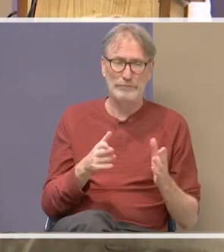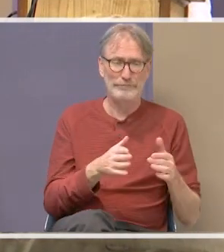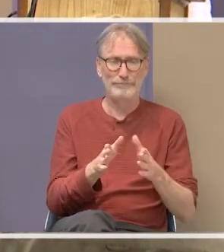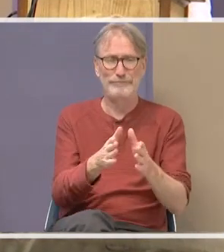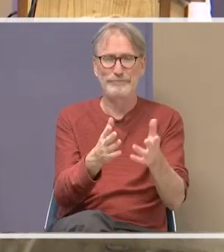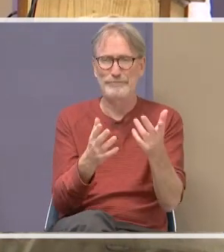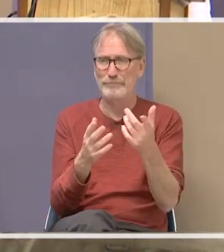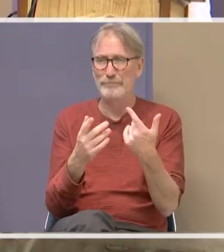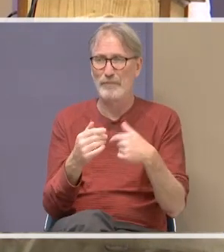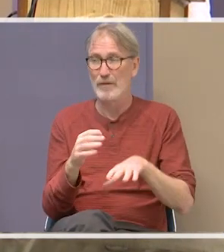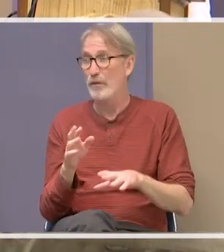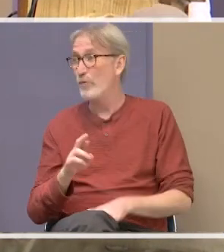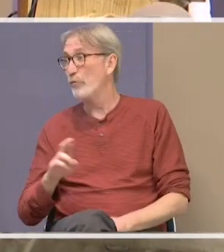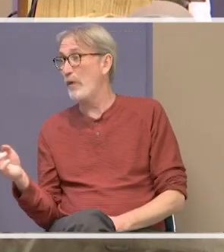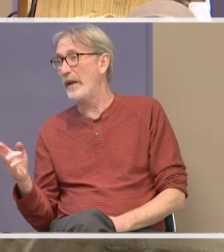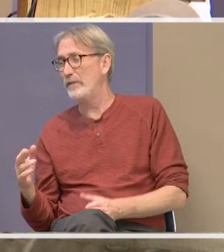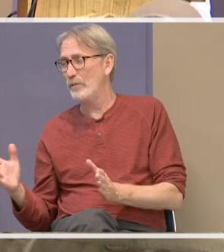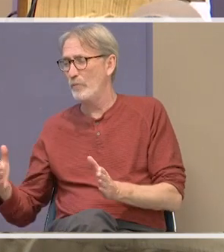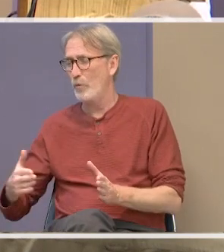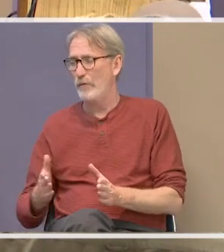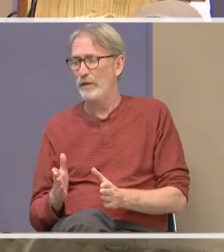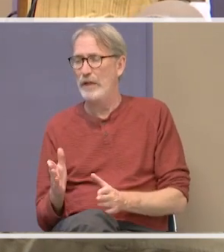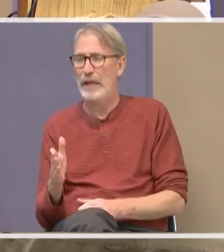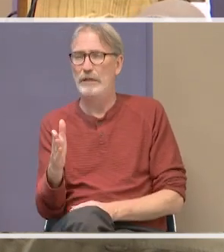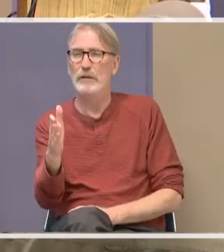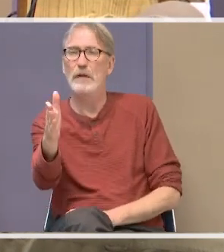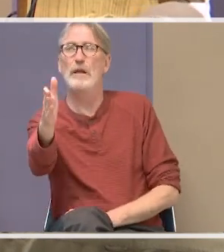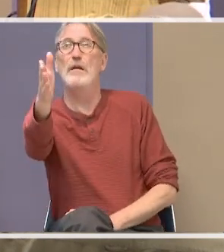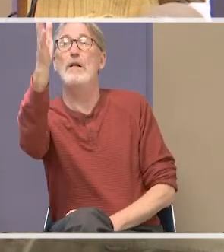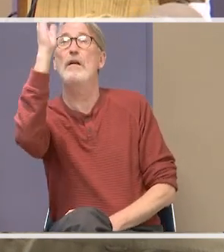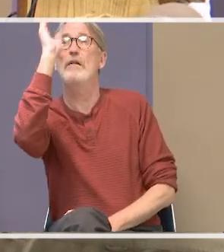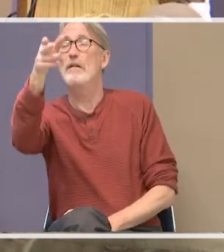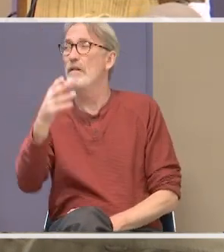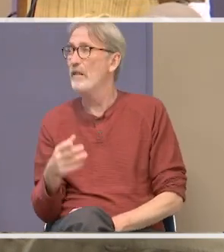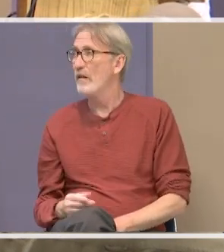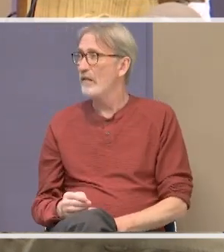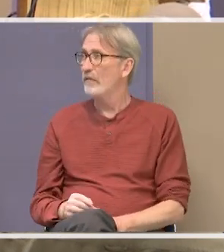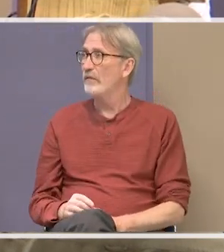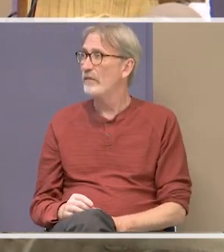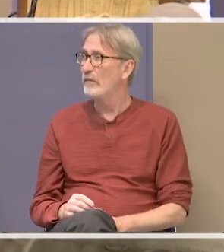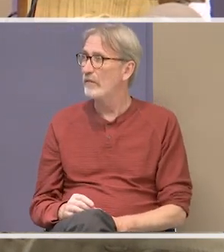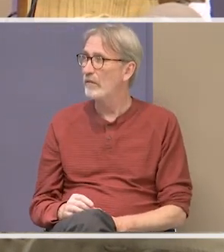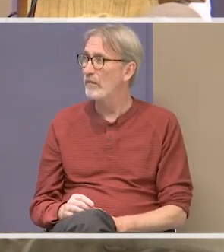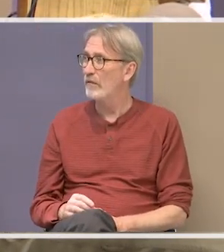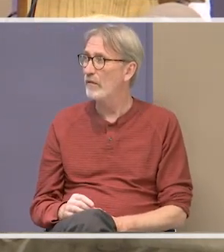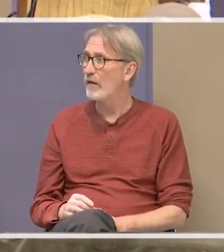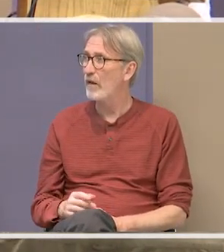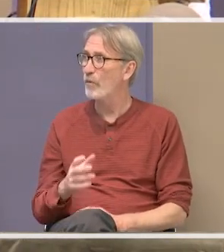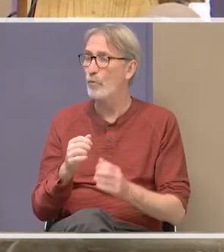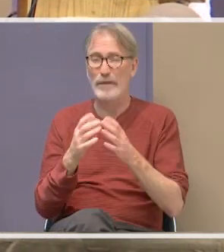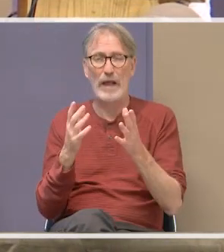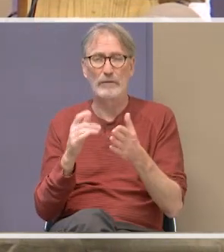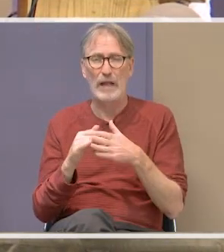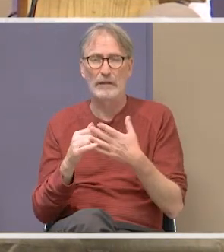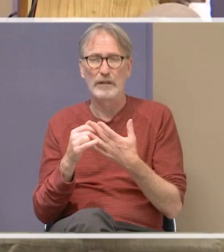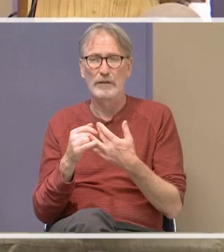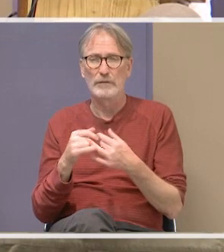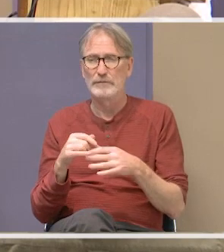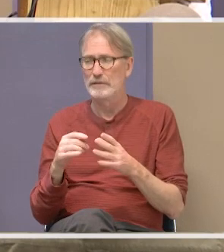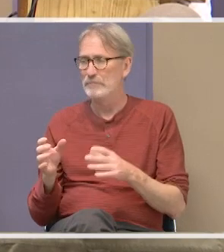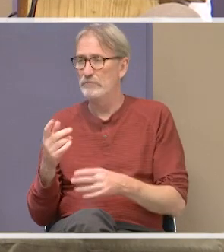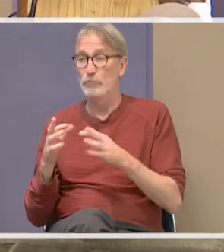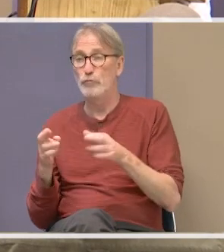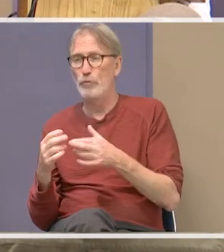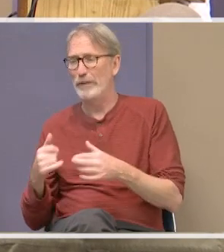moving the right-hand travel lane away from that curb? It moves very quickly now along the sidewalk. Without the little buffer there, it